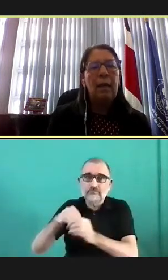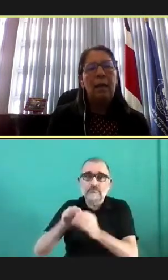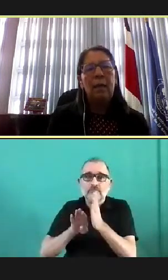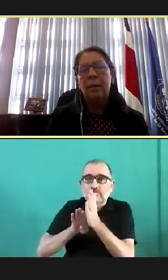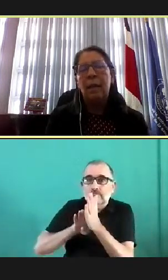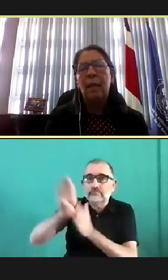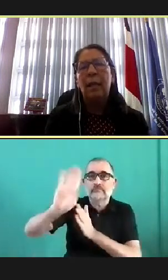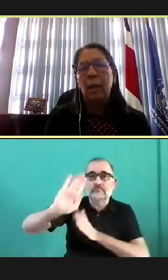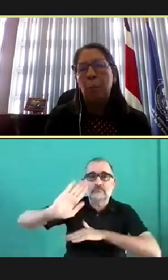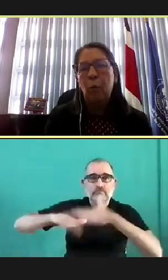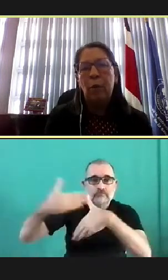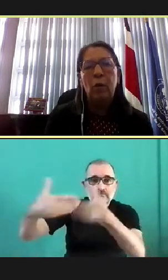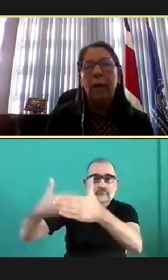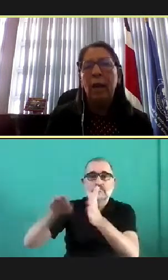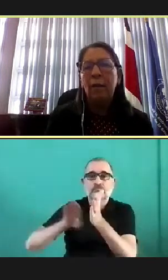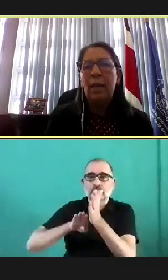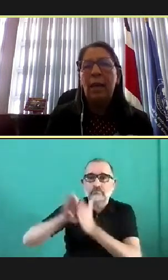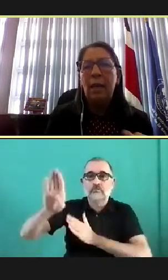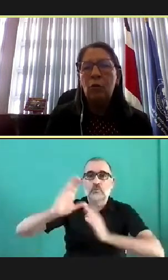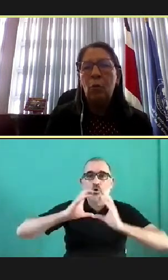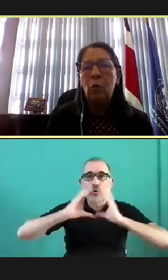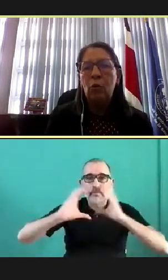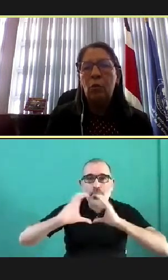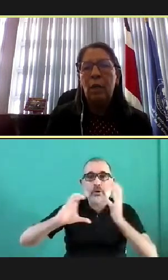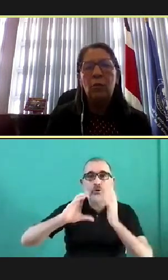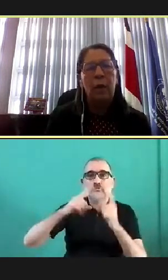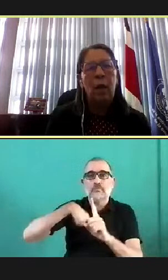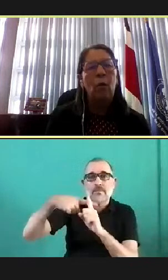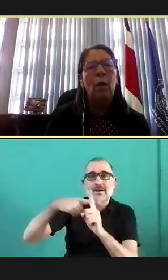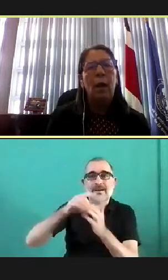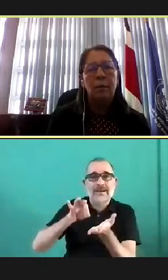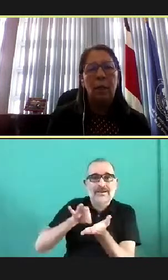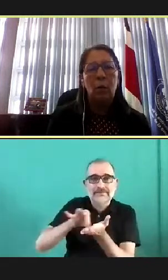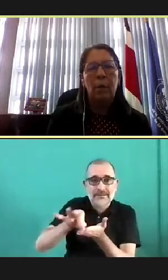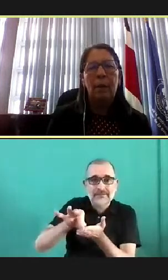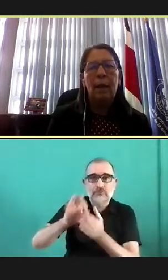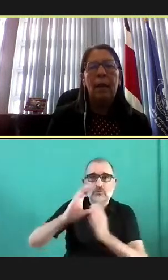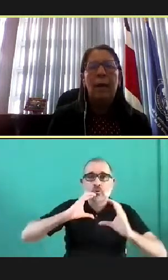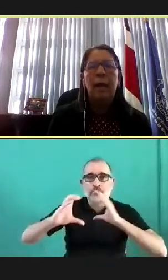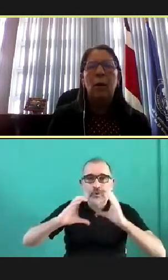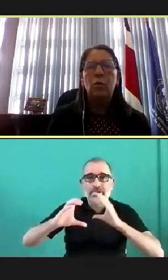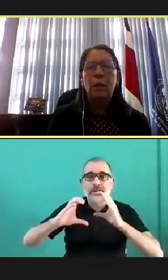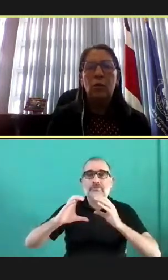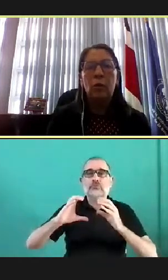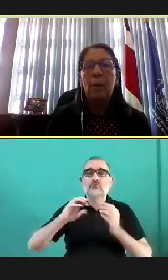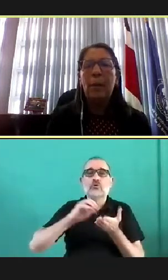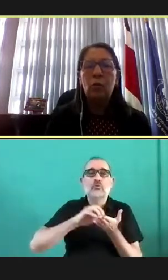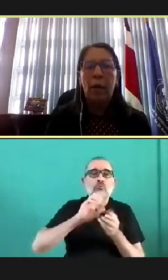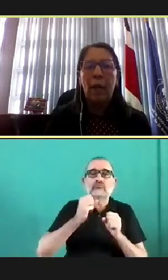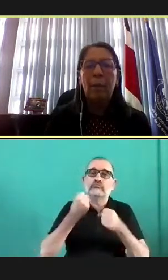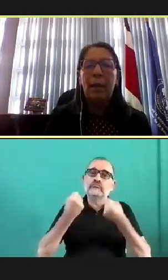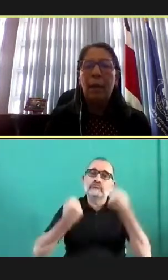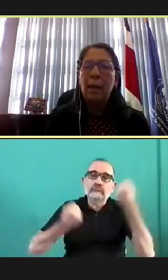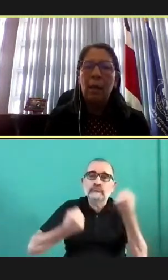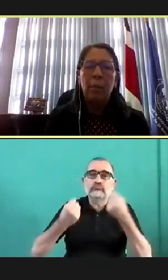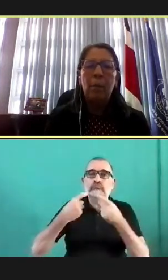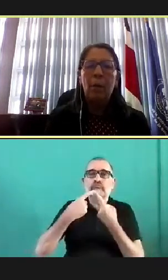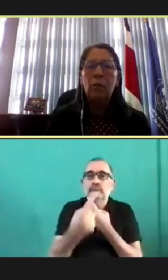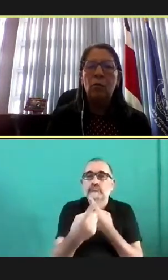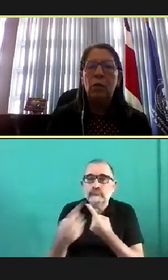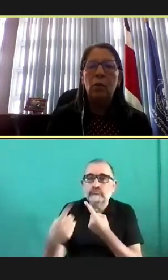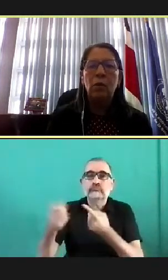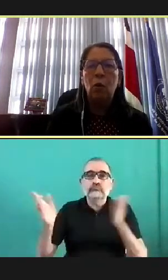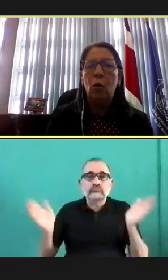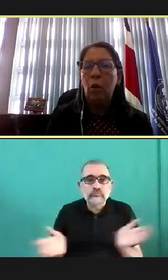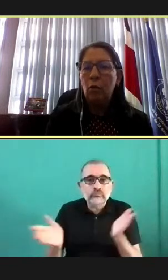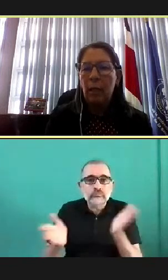and promoting and preventing healthcare problems. And during the pandemic,